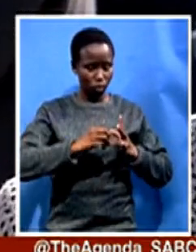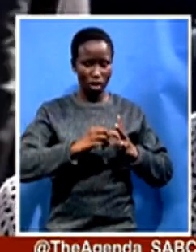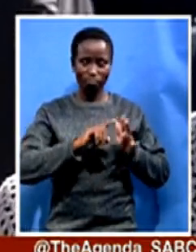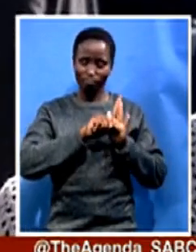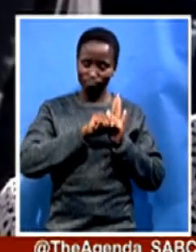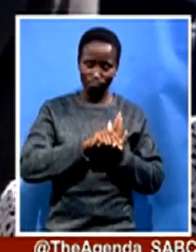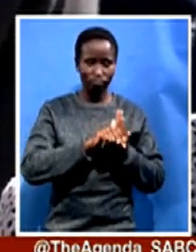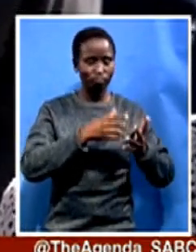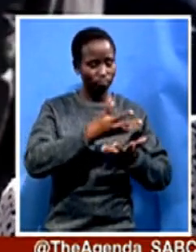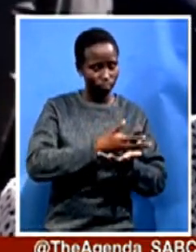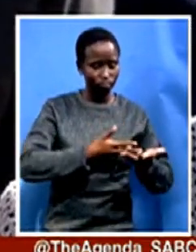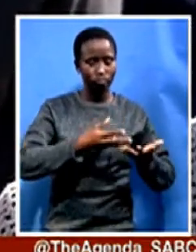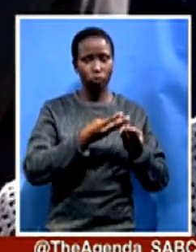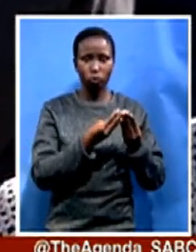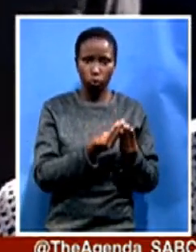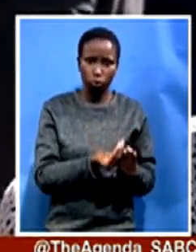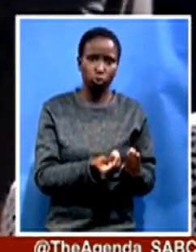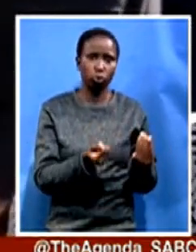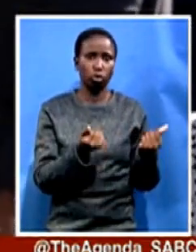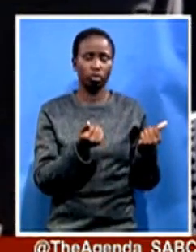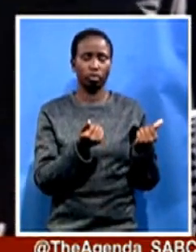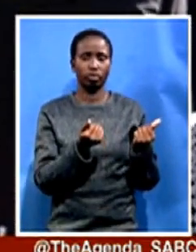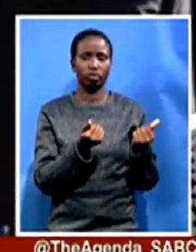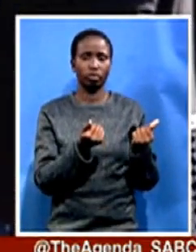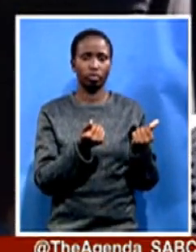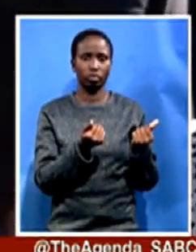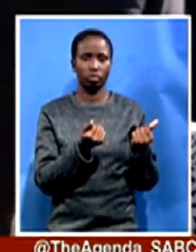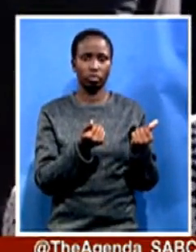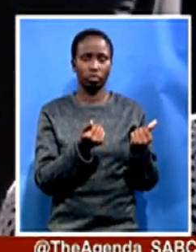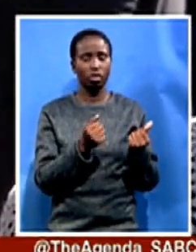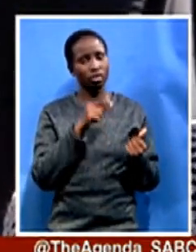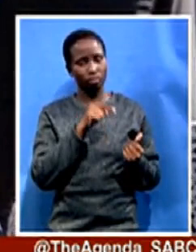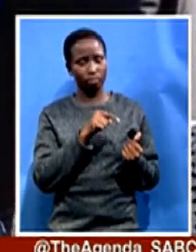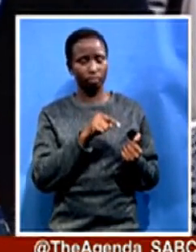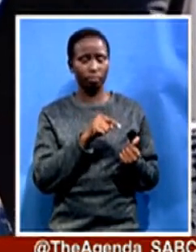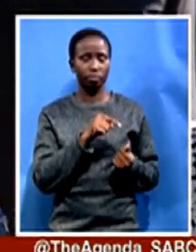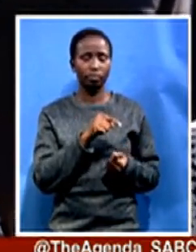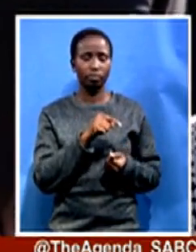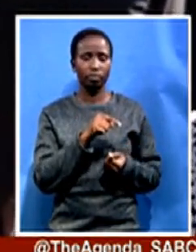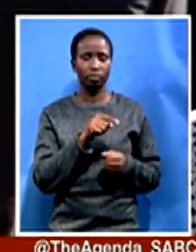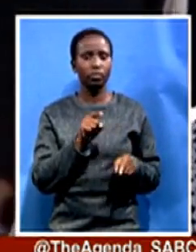go through this period as the royal family.